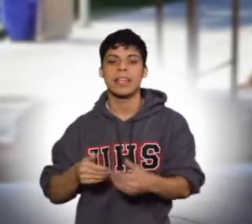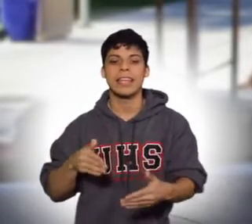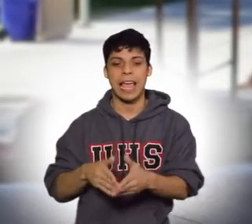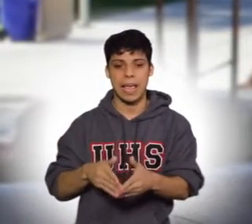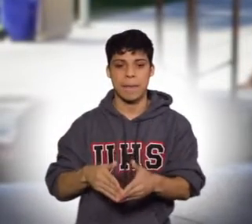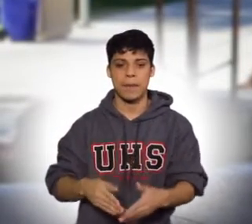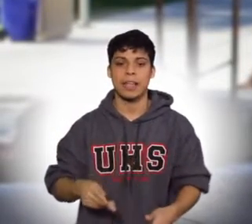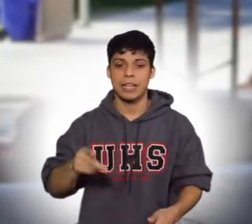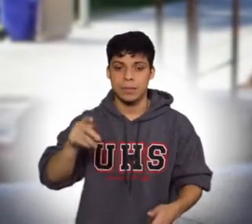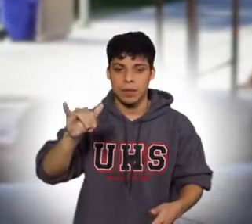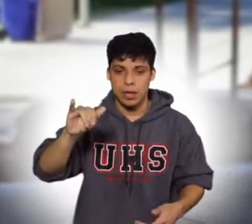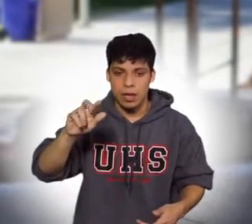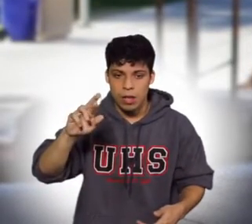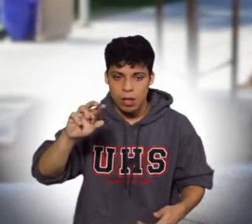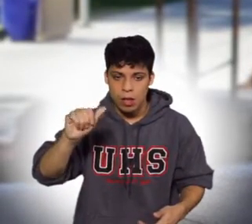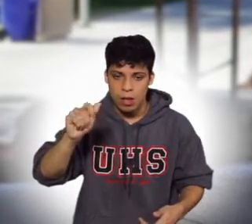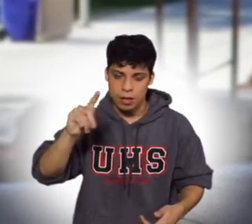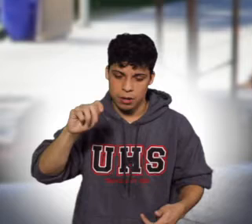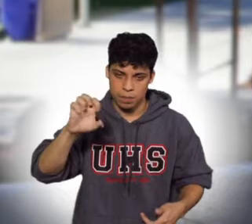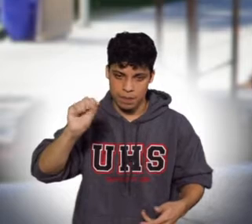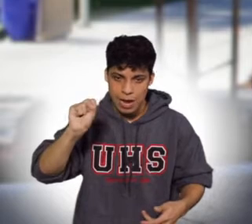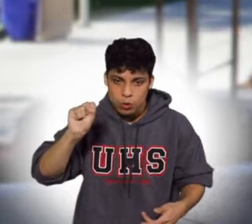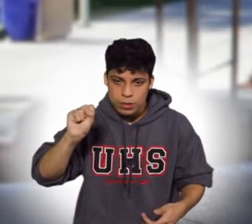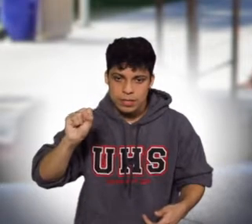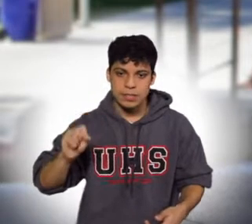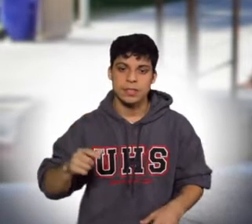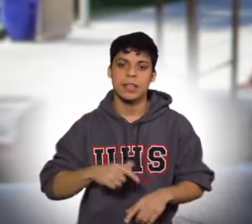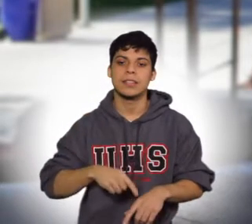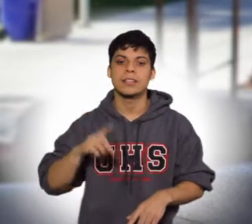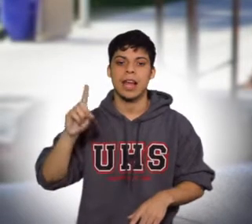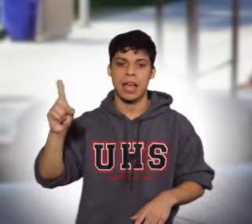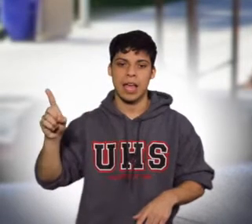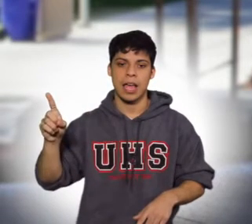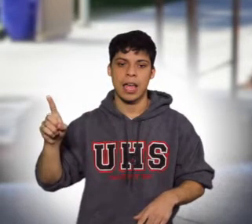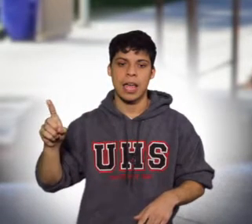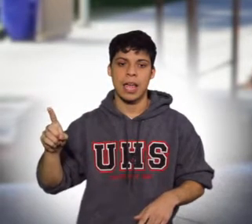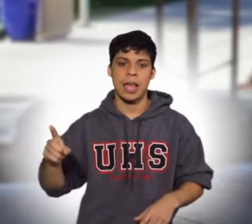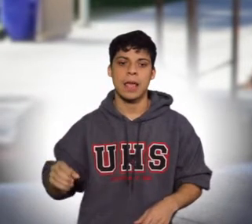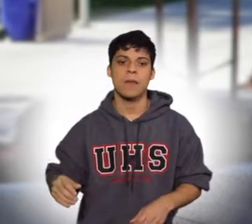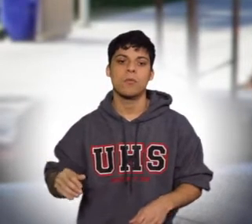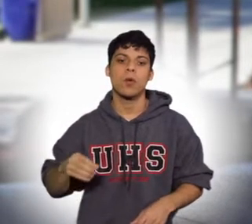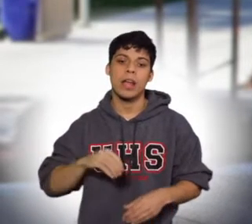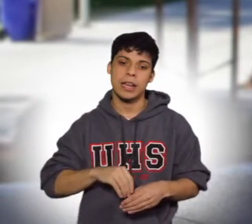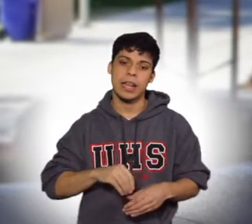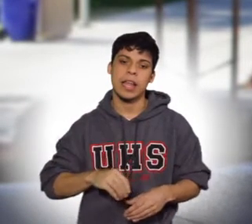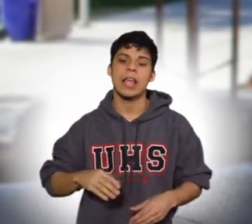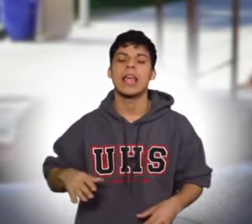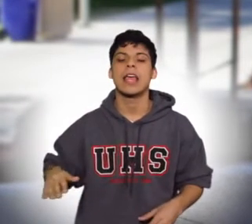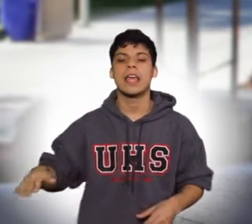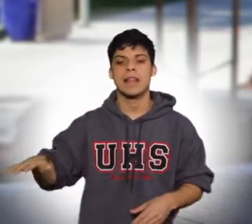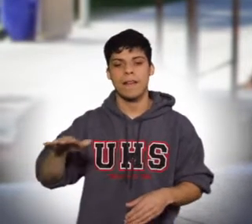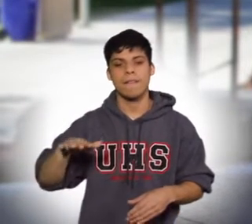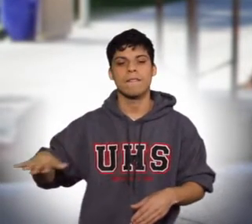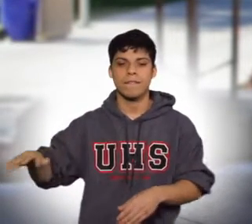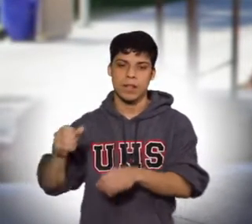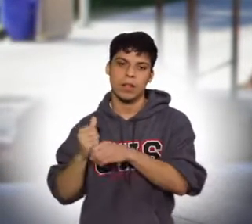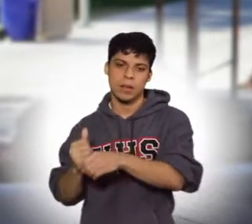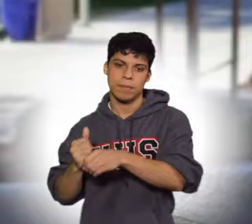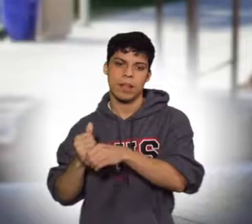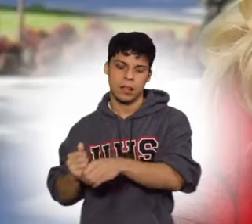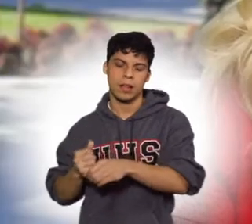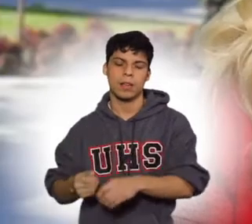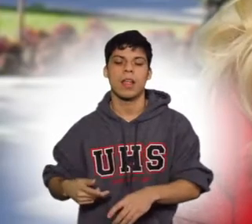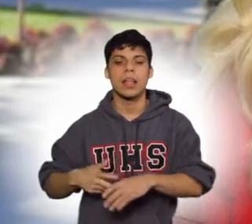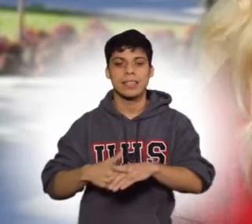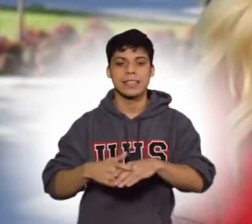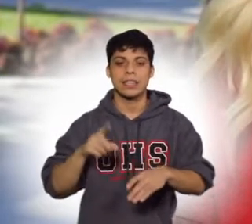the Porterville Pirates at 1 p.m. on the softball field behind the gym. Tickets are only $1 with your student ID. Go and support your Lady